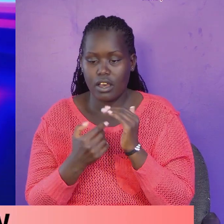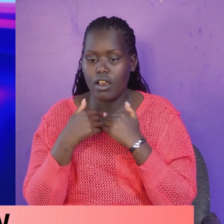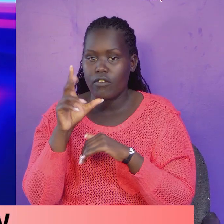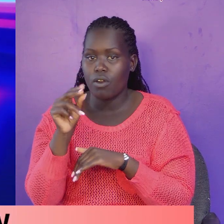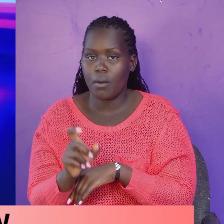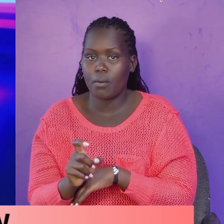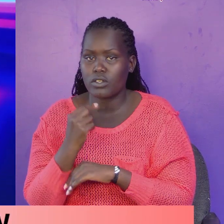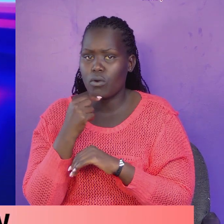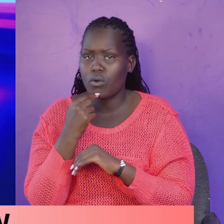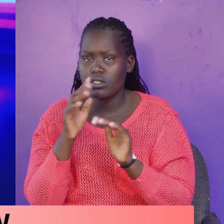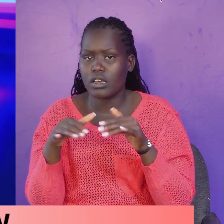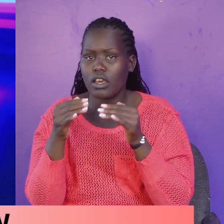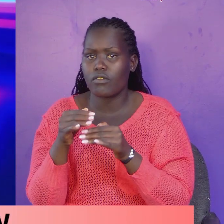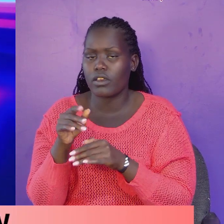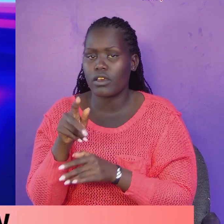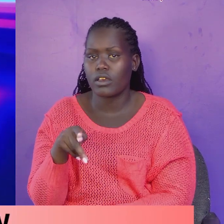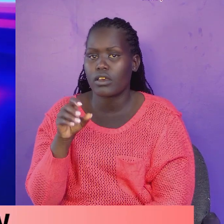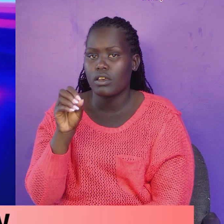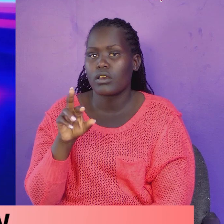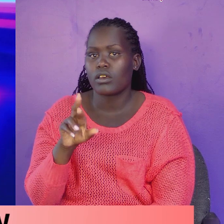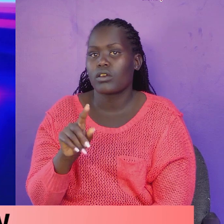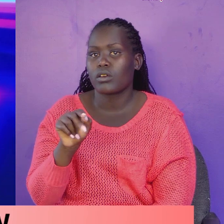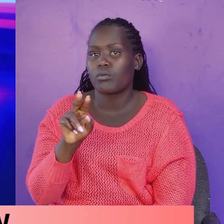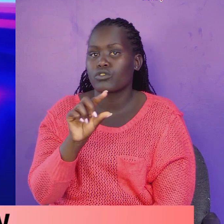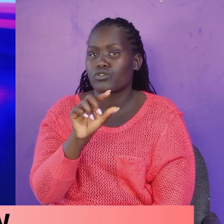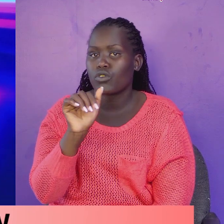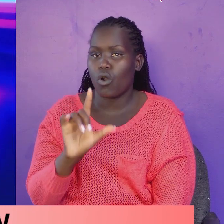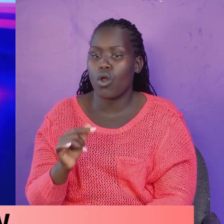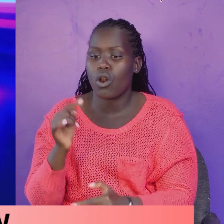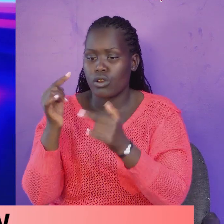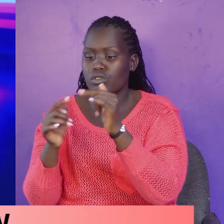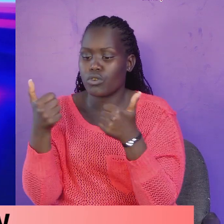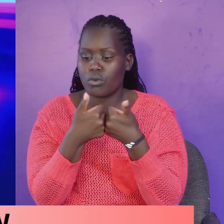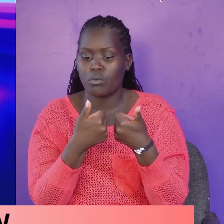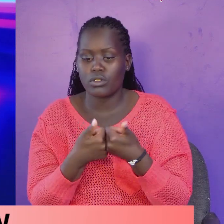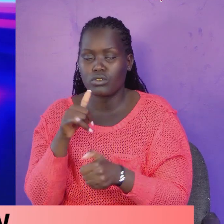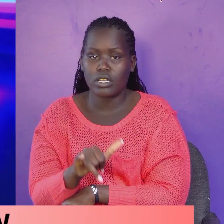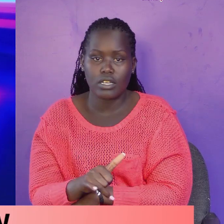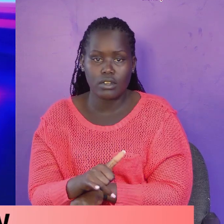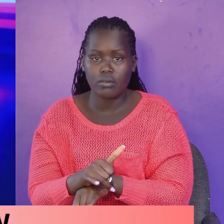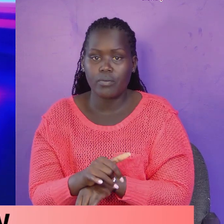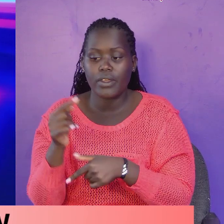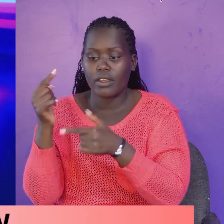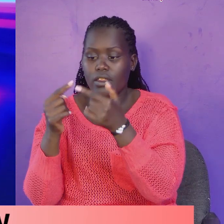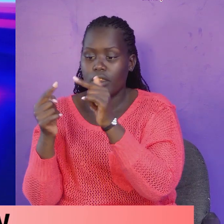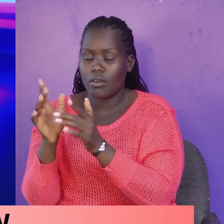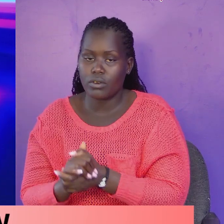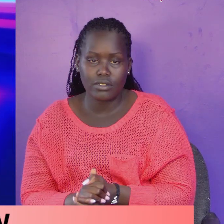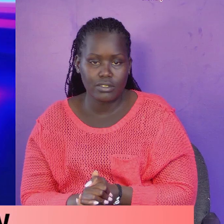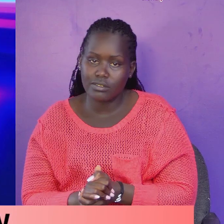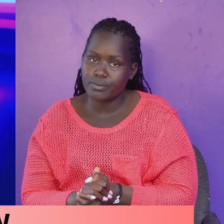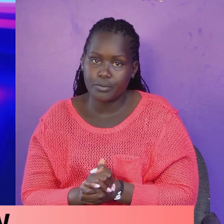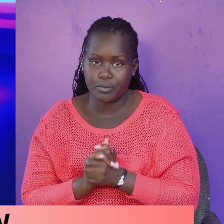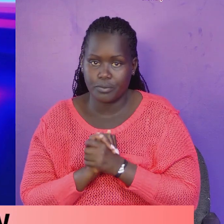chance to win that competition. Yeah. Although they just won it, mchezo tu,